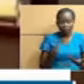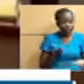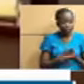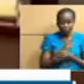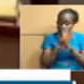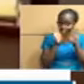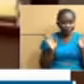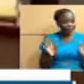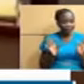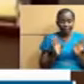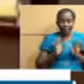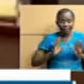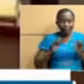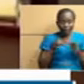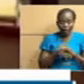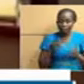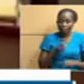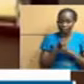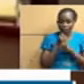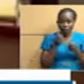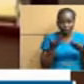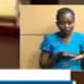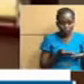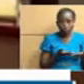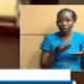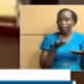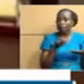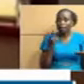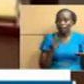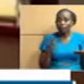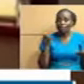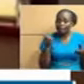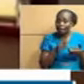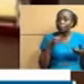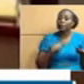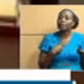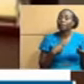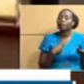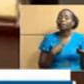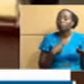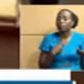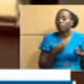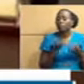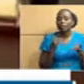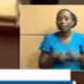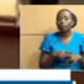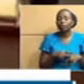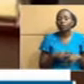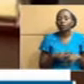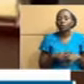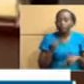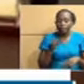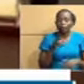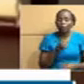glaring. In the budget that we are talking about, and many people, including myself, have stated that this